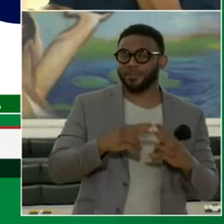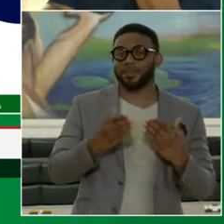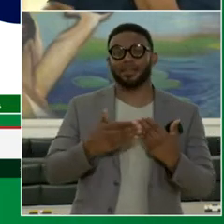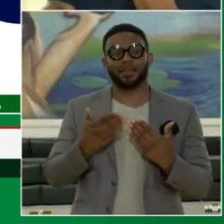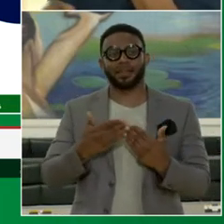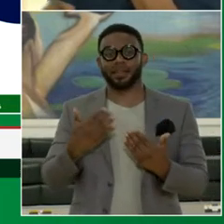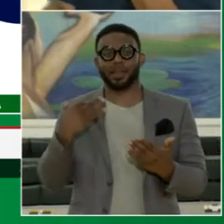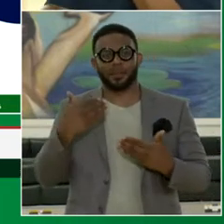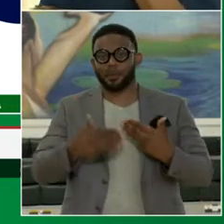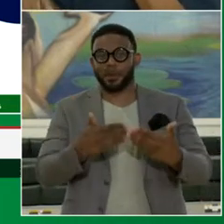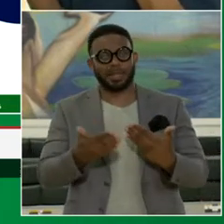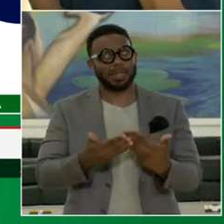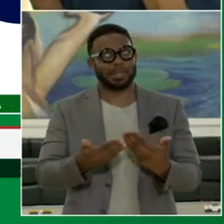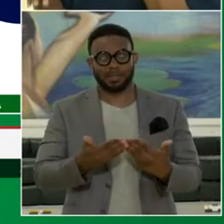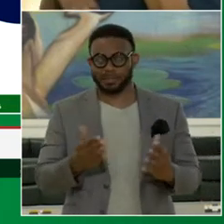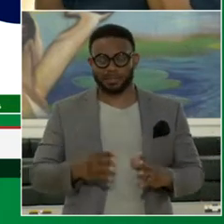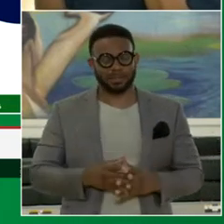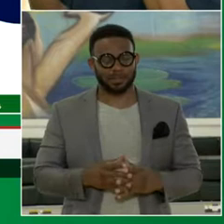easy application process.